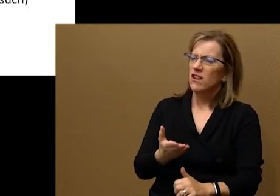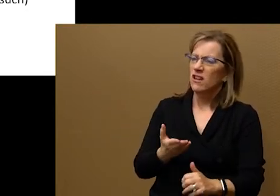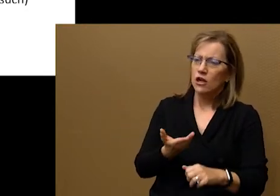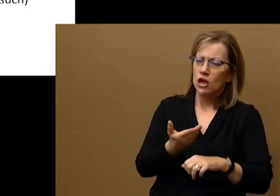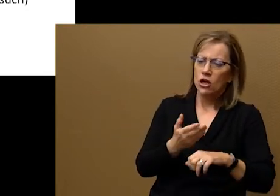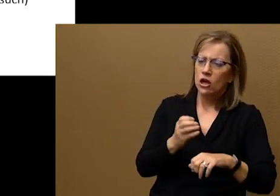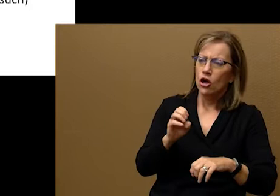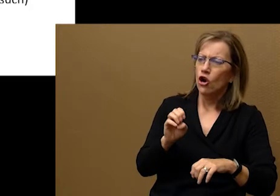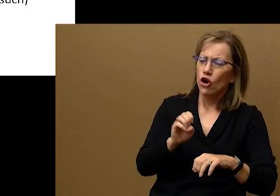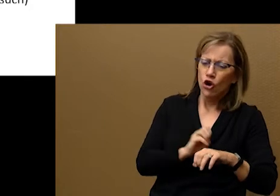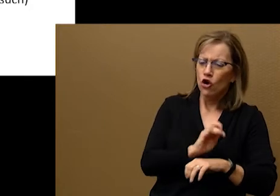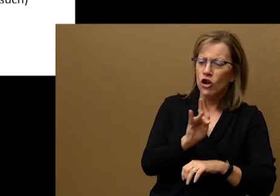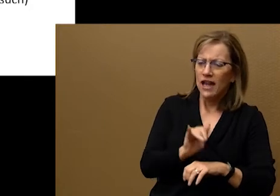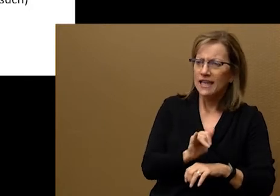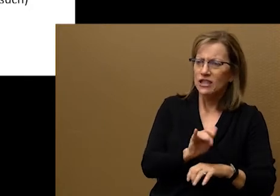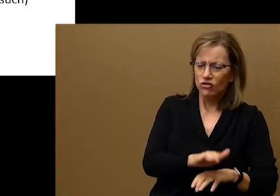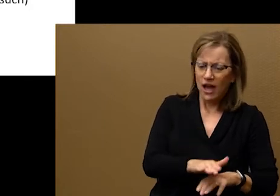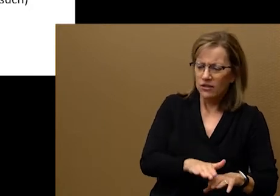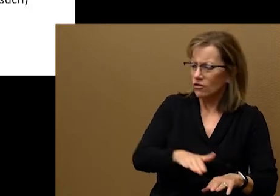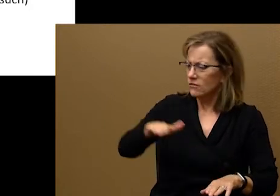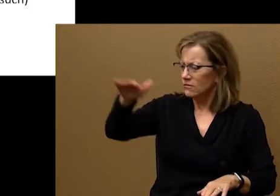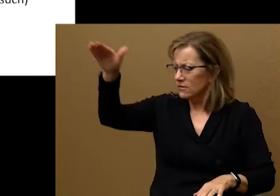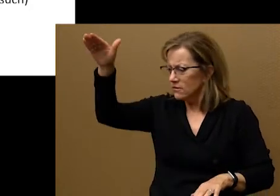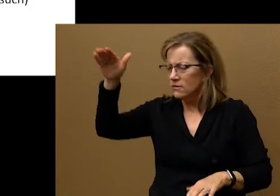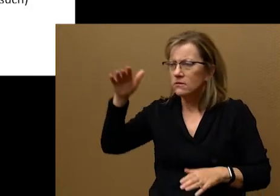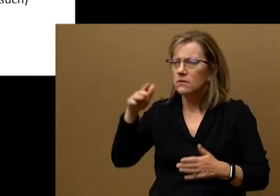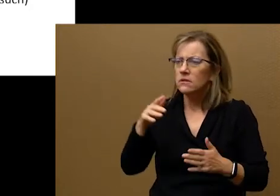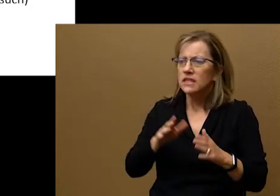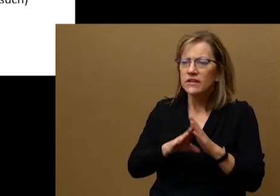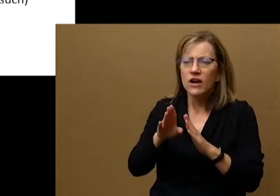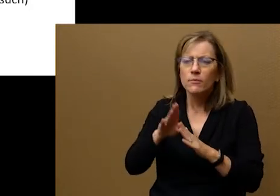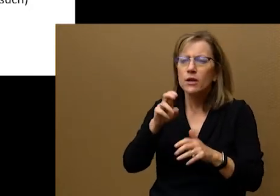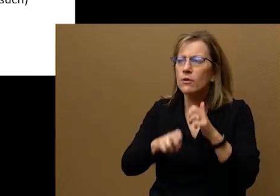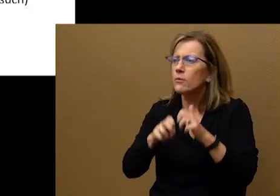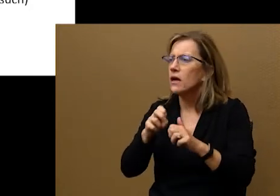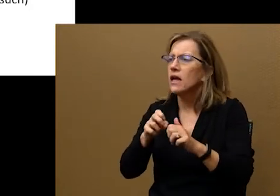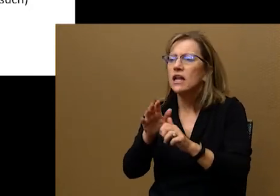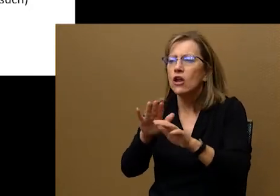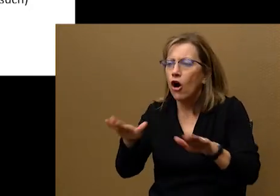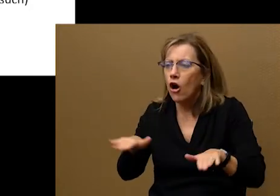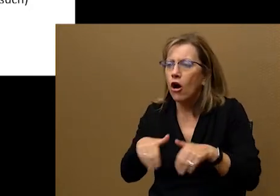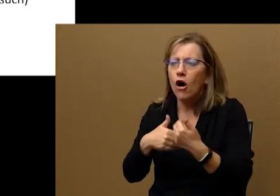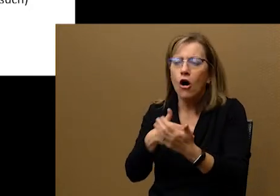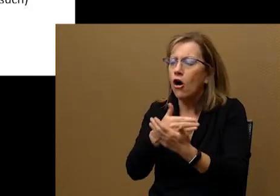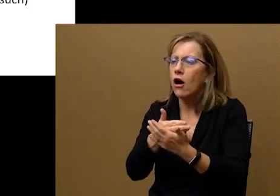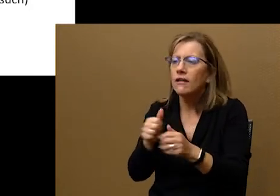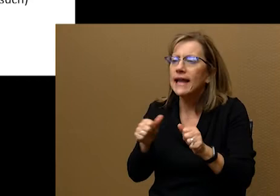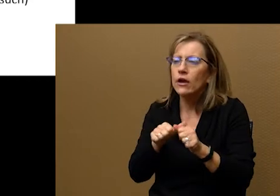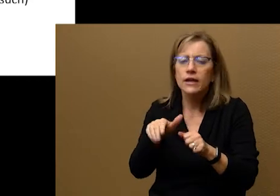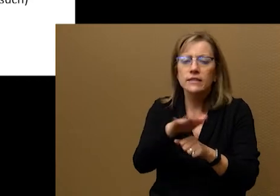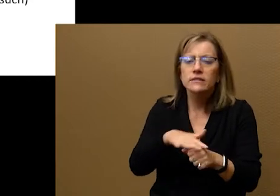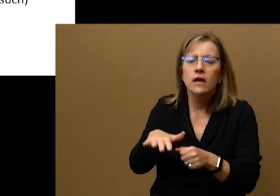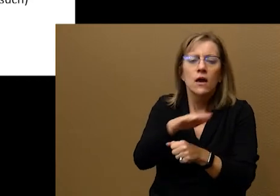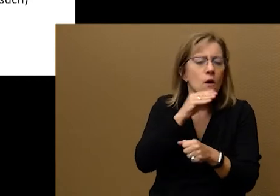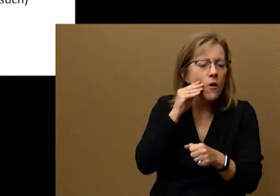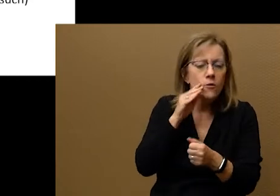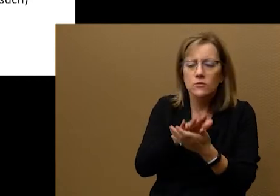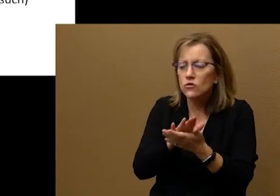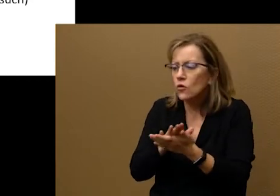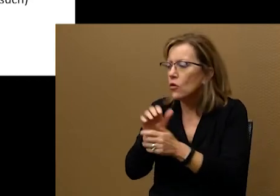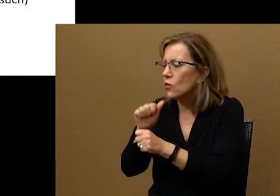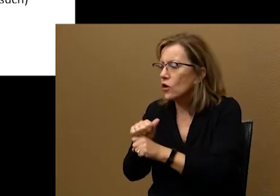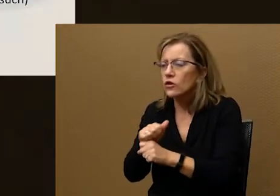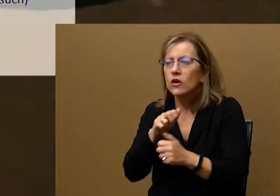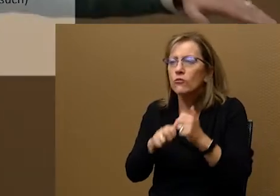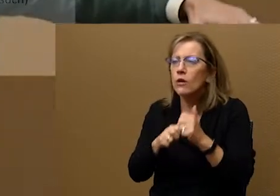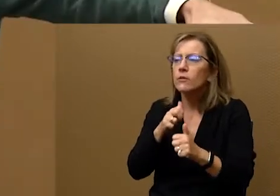It's a developmental problem. Didn't just appear in adulthood. It's a developmental problem. And in all domains, at home, in school, at